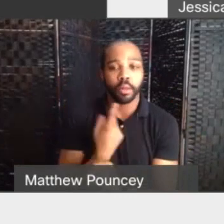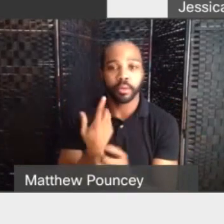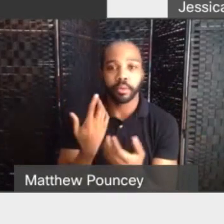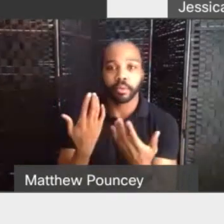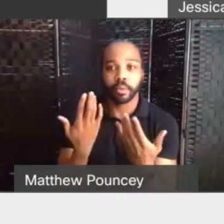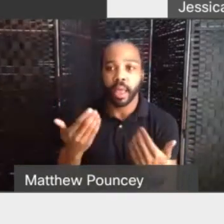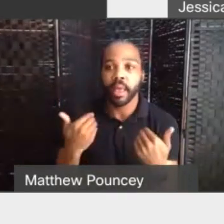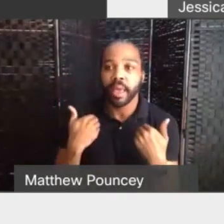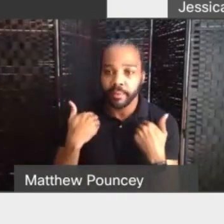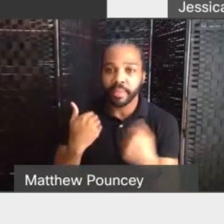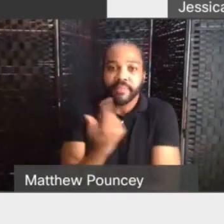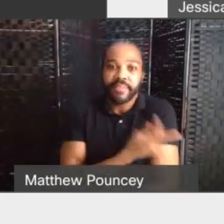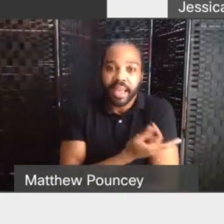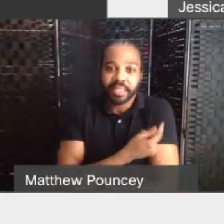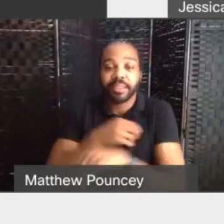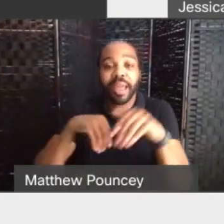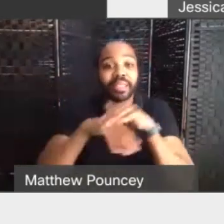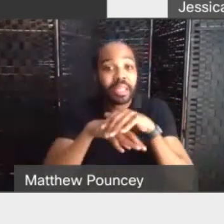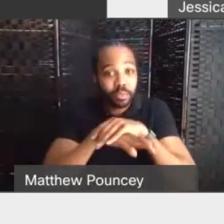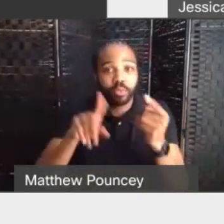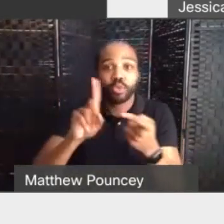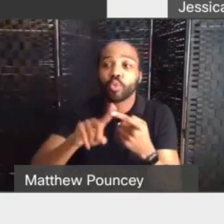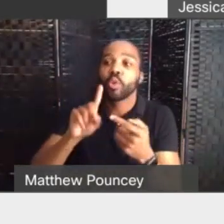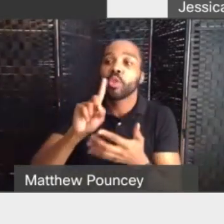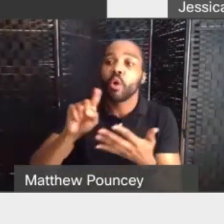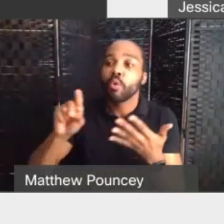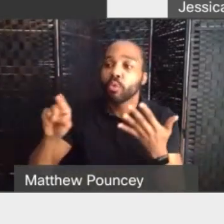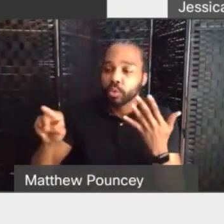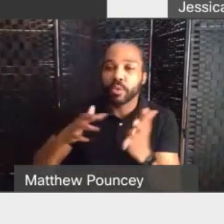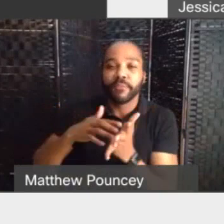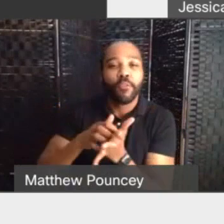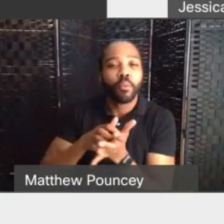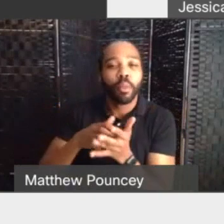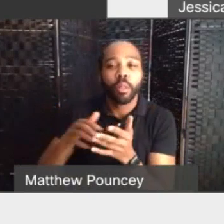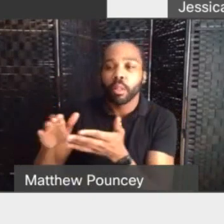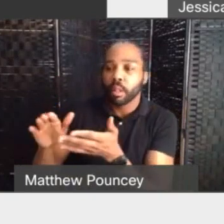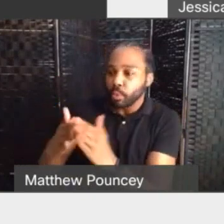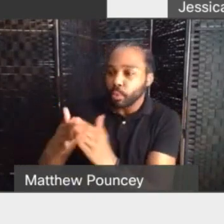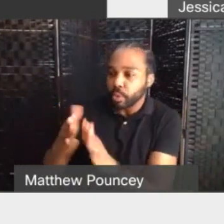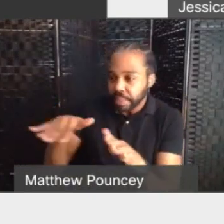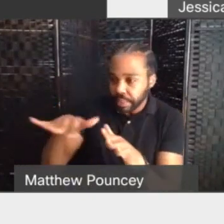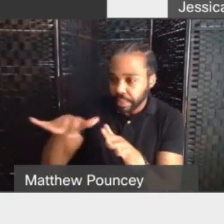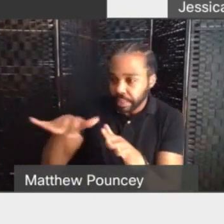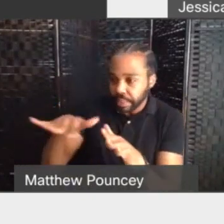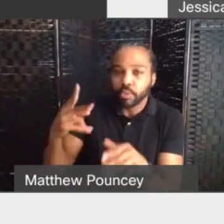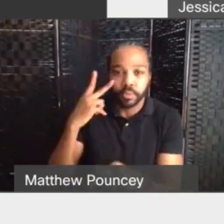having the vaccine accessible to those very vulnerable populations that we're seeing have been affected in